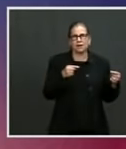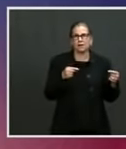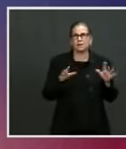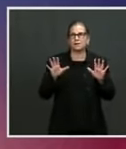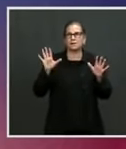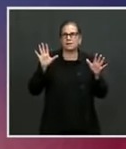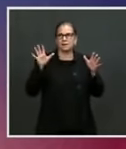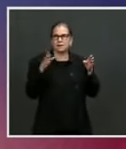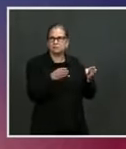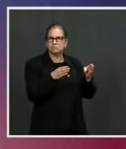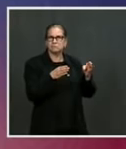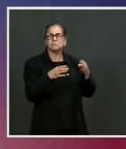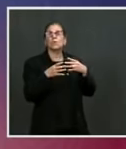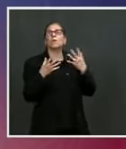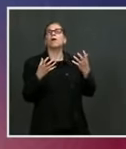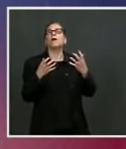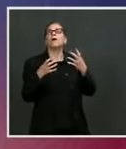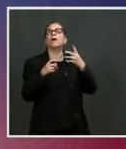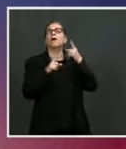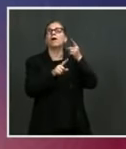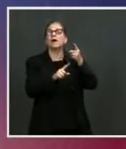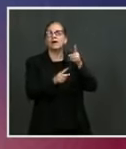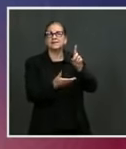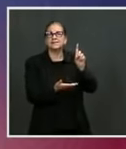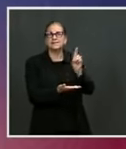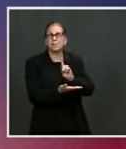democracy and autocracy.